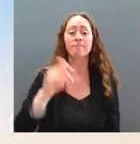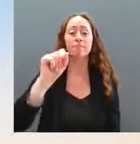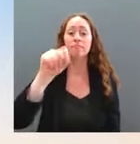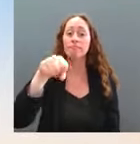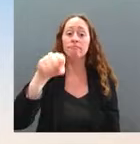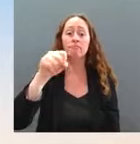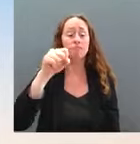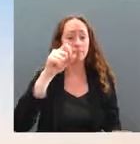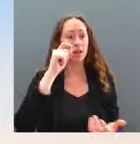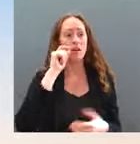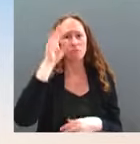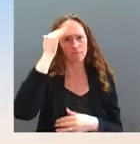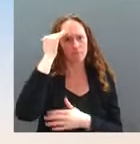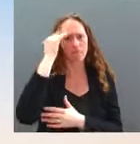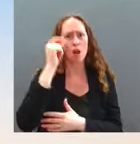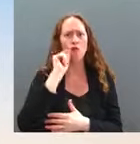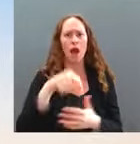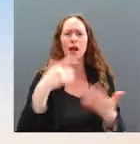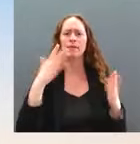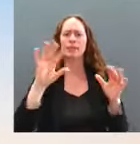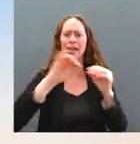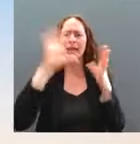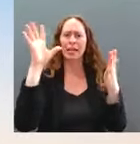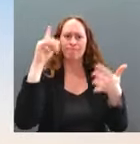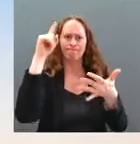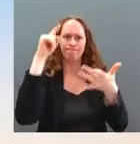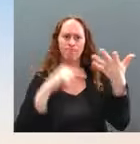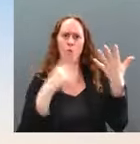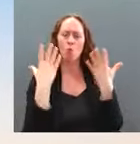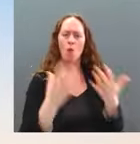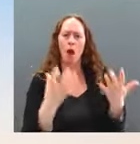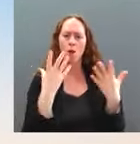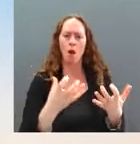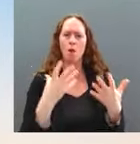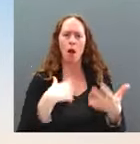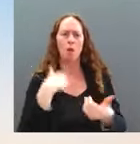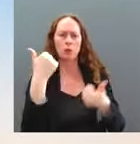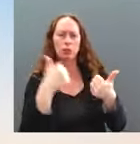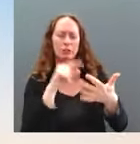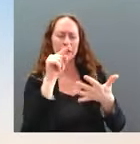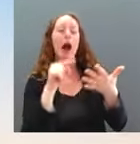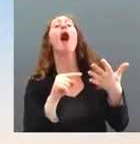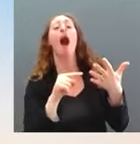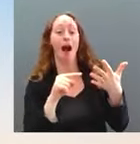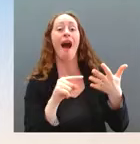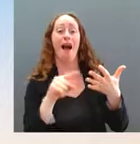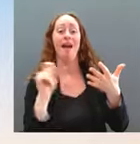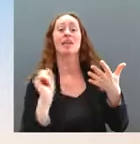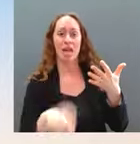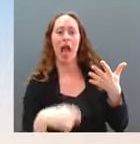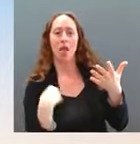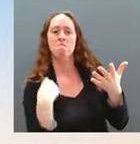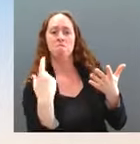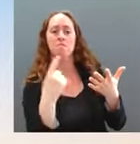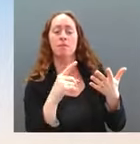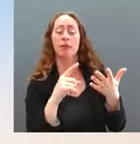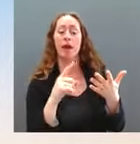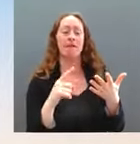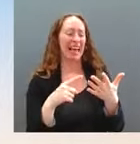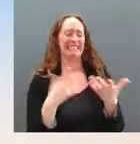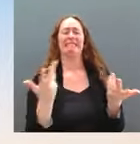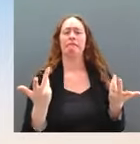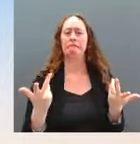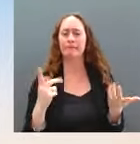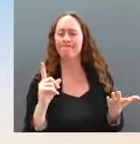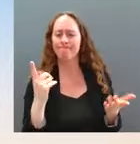vast majority of what they're requesting. If we don't have access to it, sometimes it's Russian-made military equipment. We work with our allies and partners to see